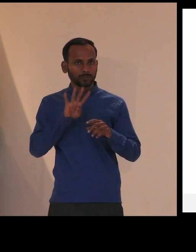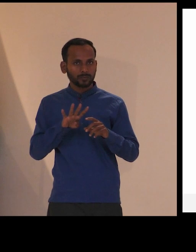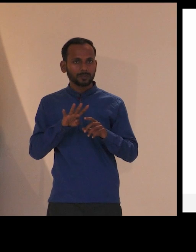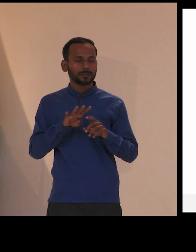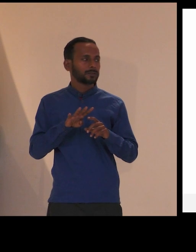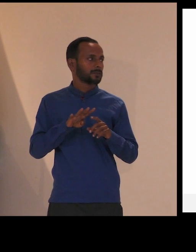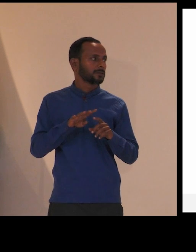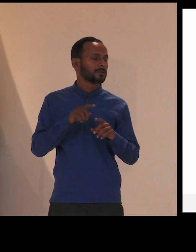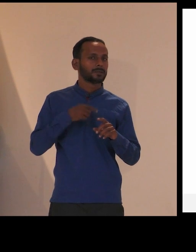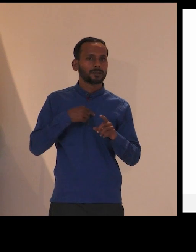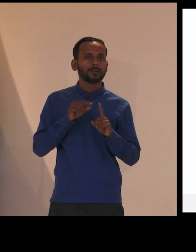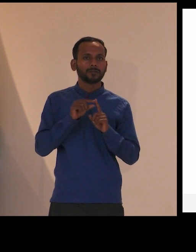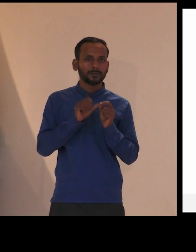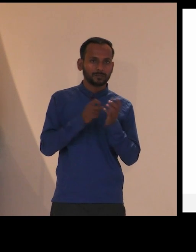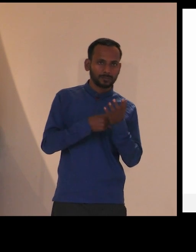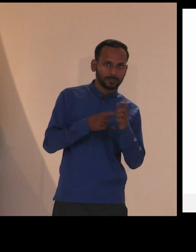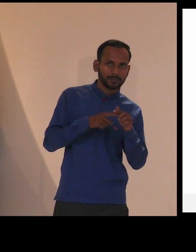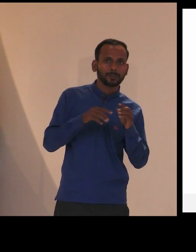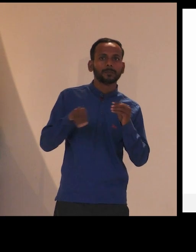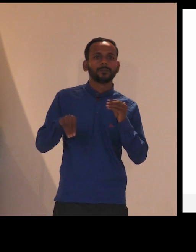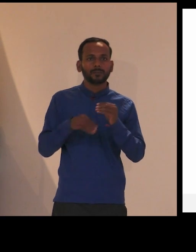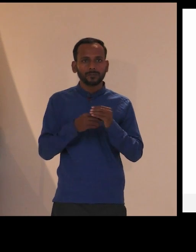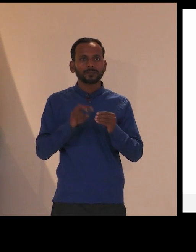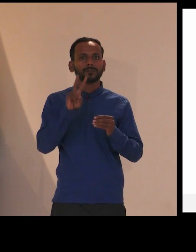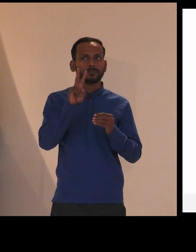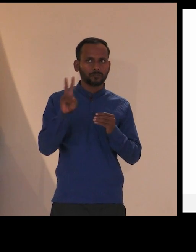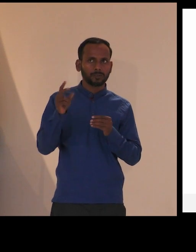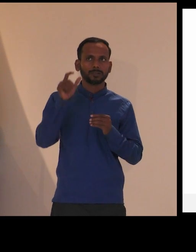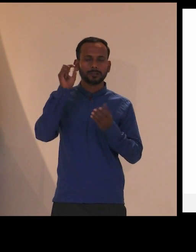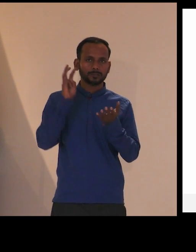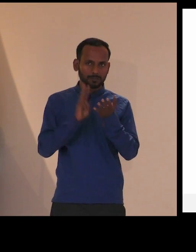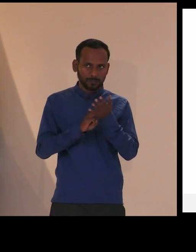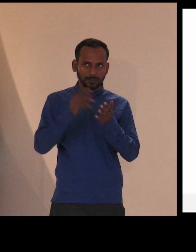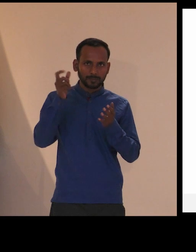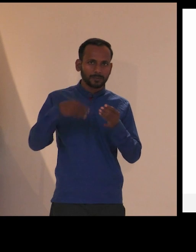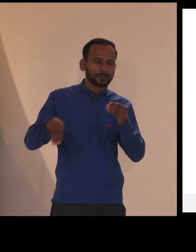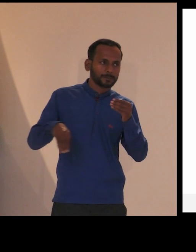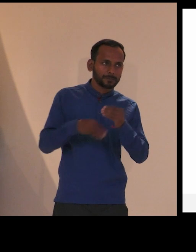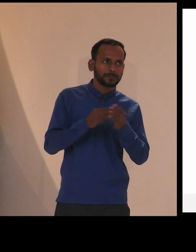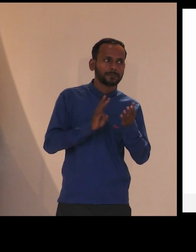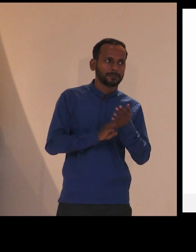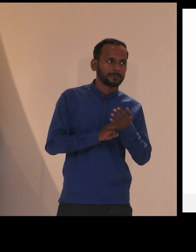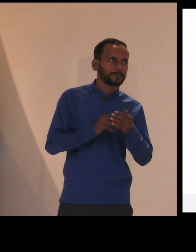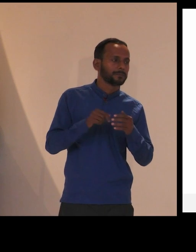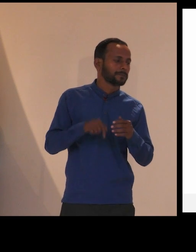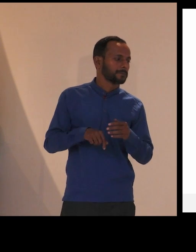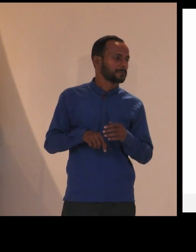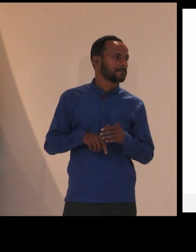I became a part of it along with a lot of other volunteers, and this is what we actually started